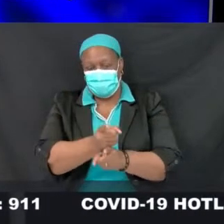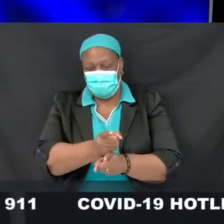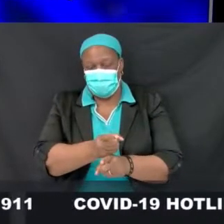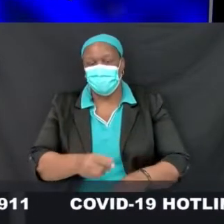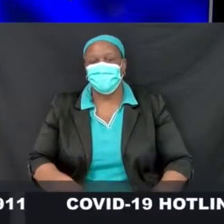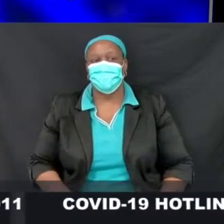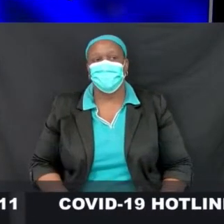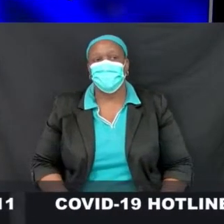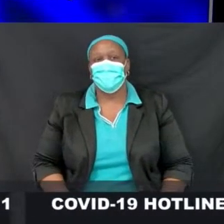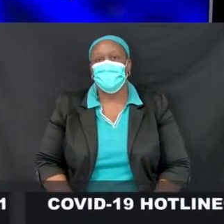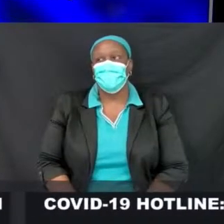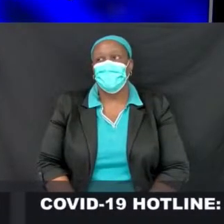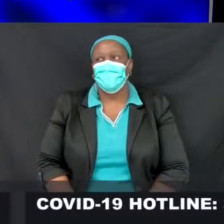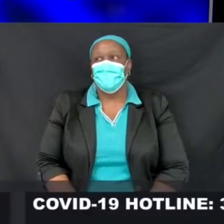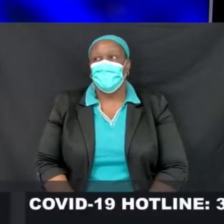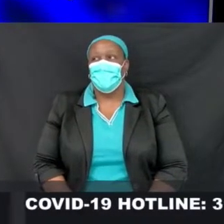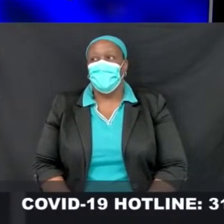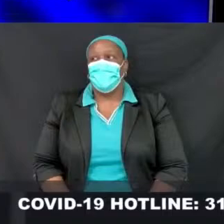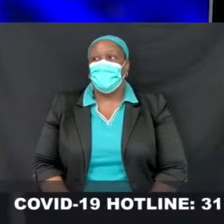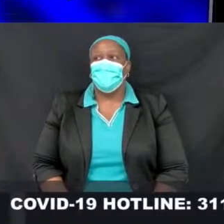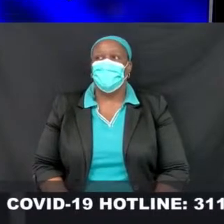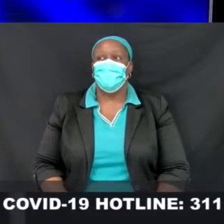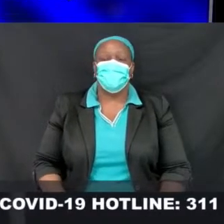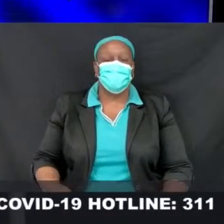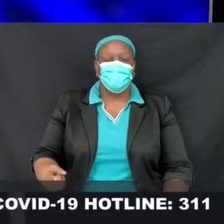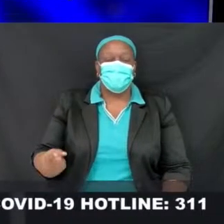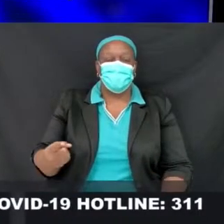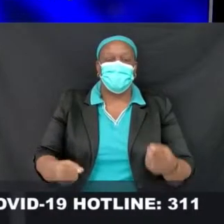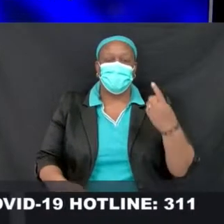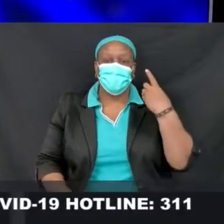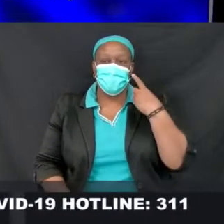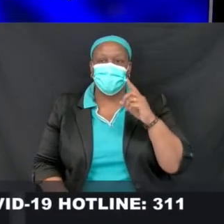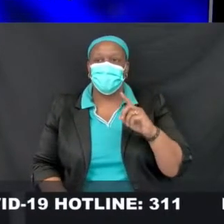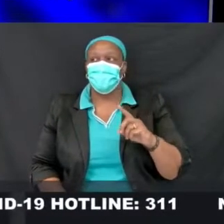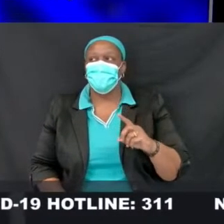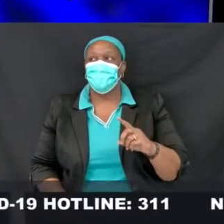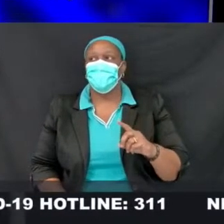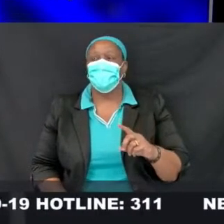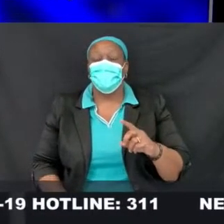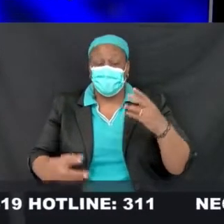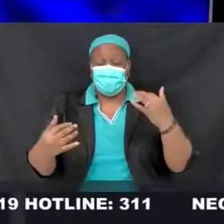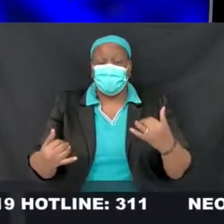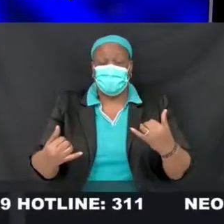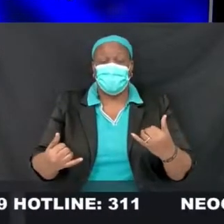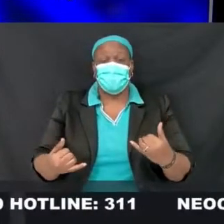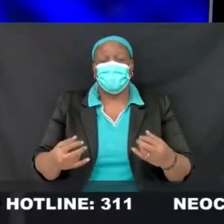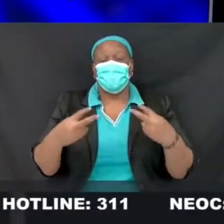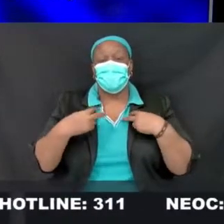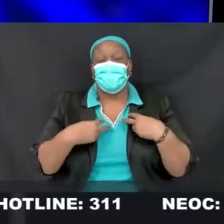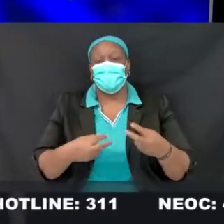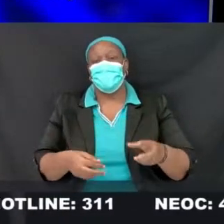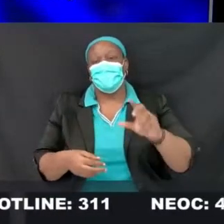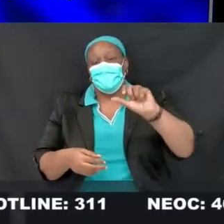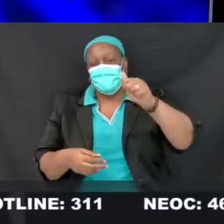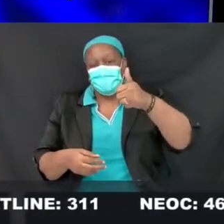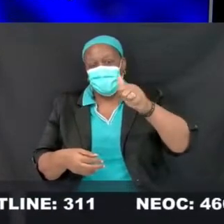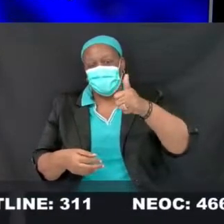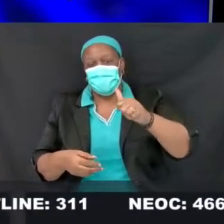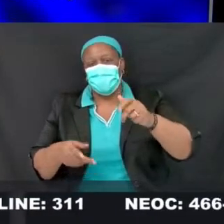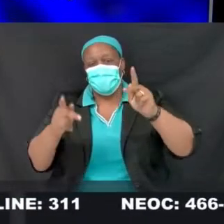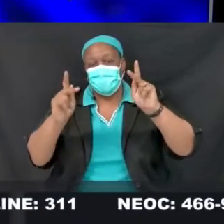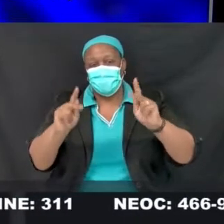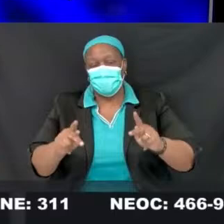To standardize our operations across the Federation, 10 compliance officers underwent a 2-week training course in